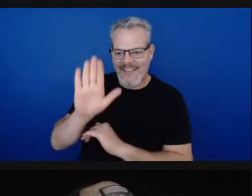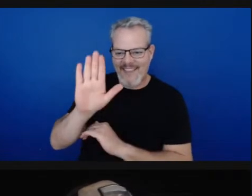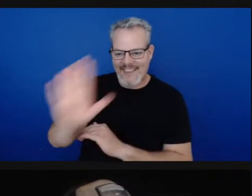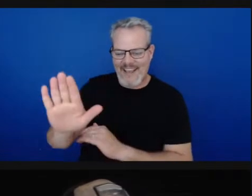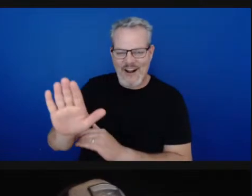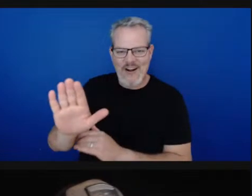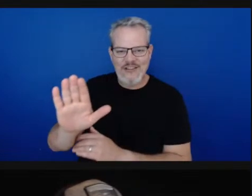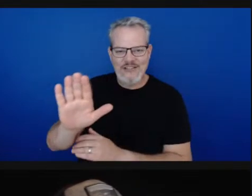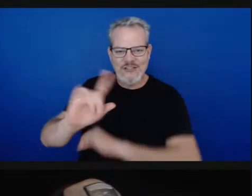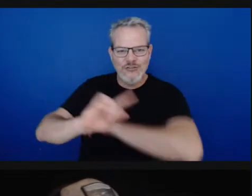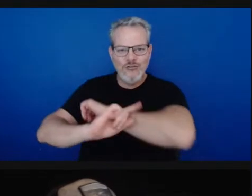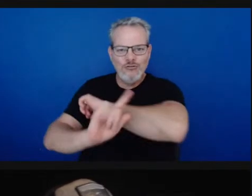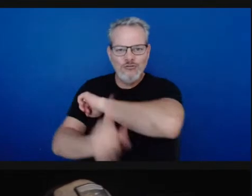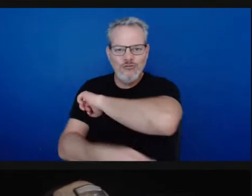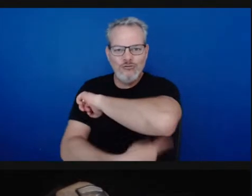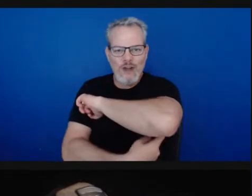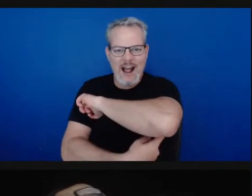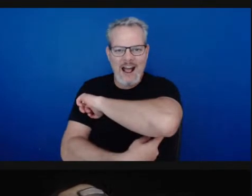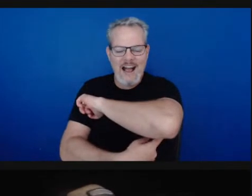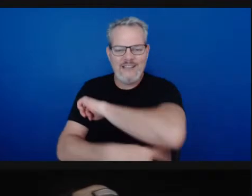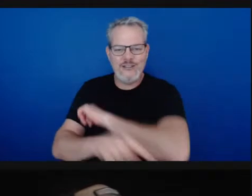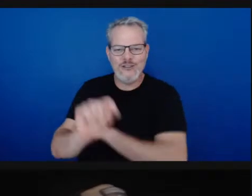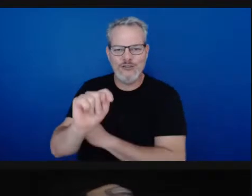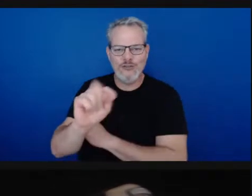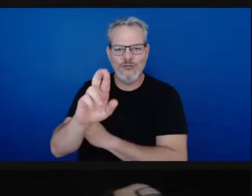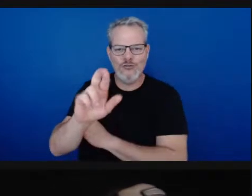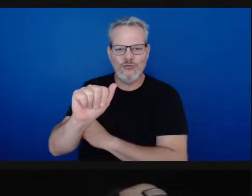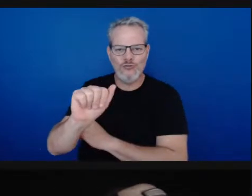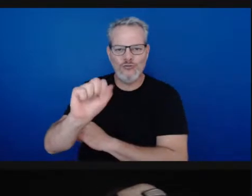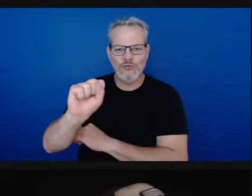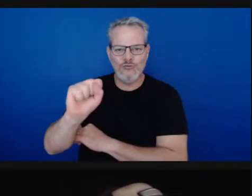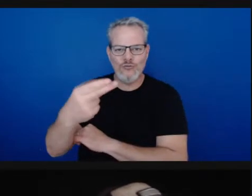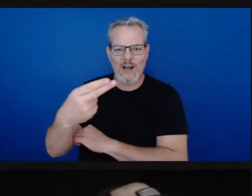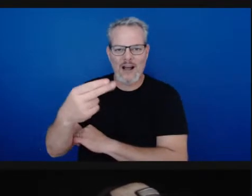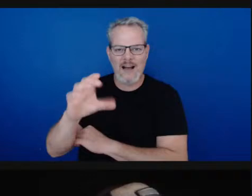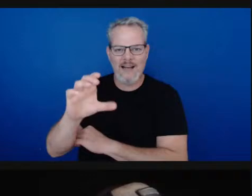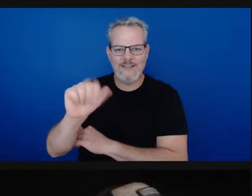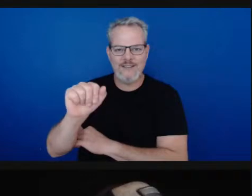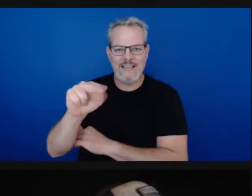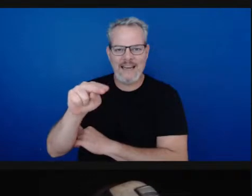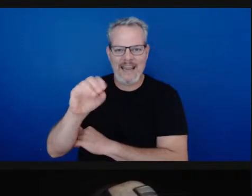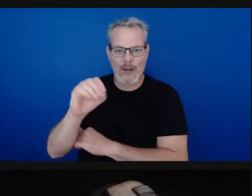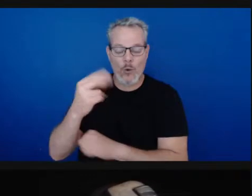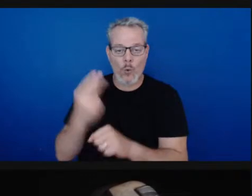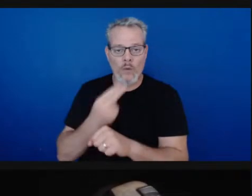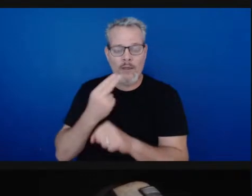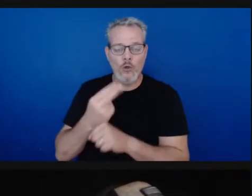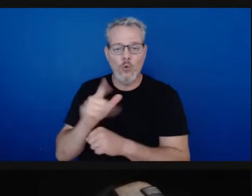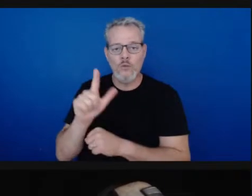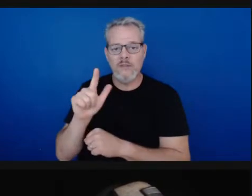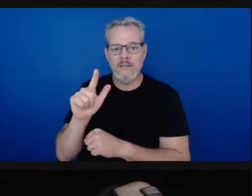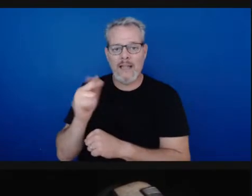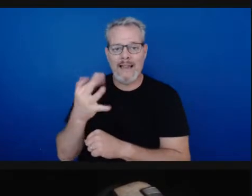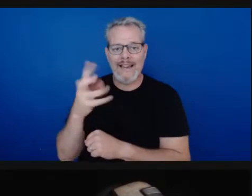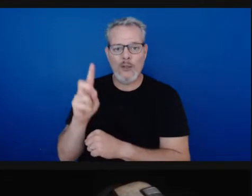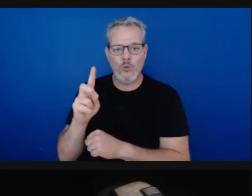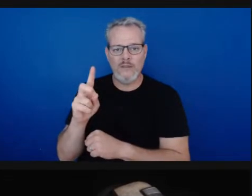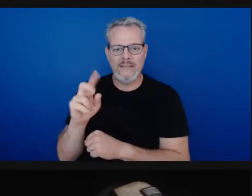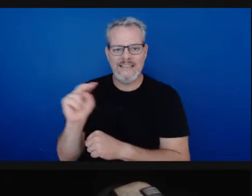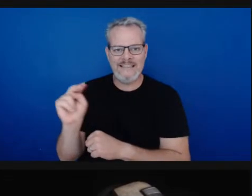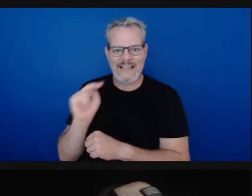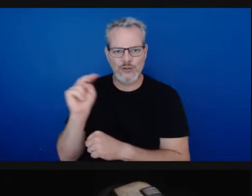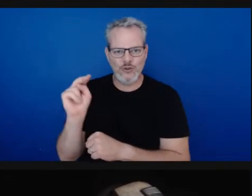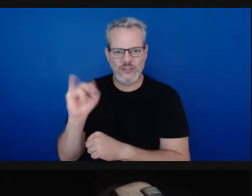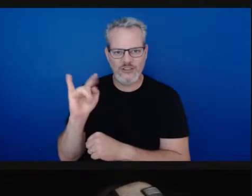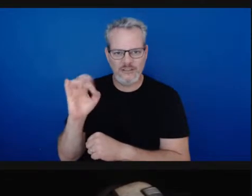cano, where they're using liquid nitrogen and a bunch of colored balls, and they erupt this thing, and all the colored balls go